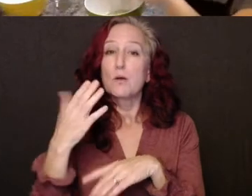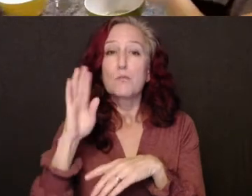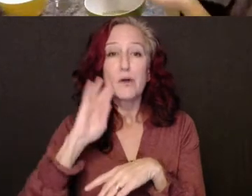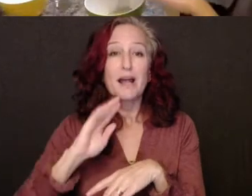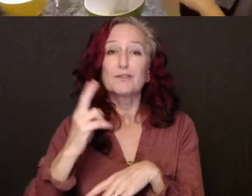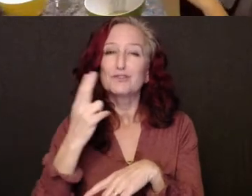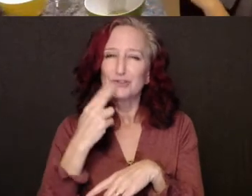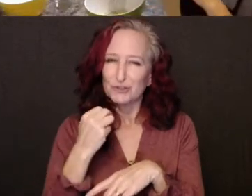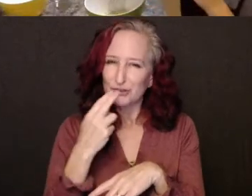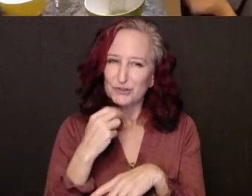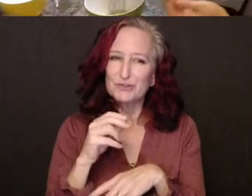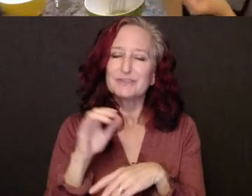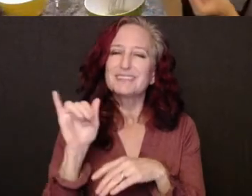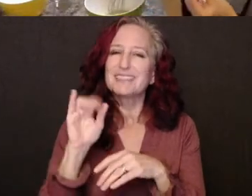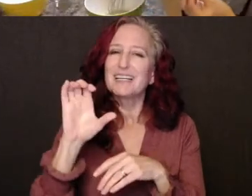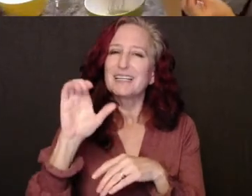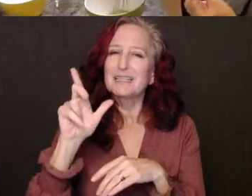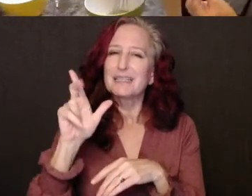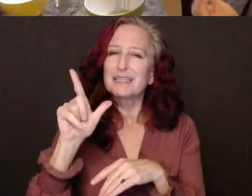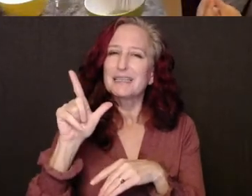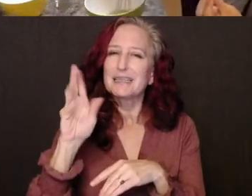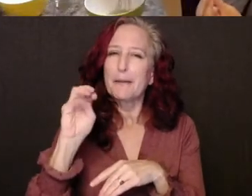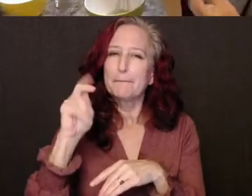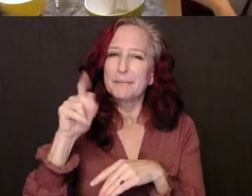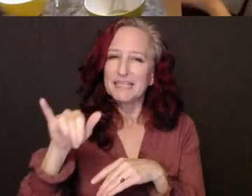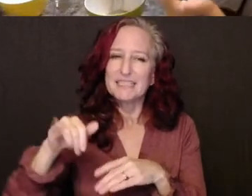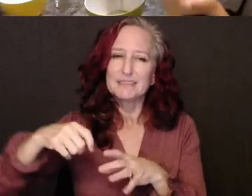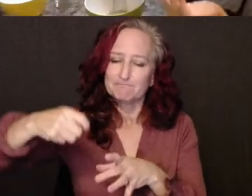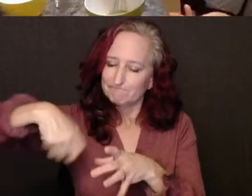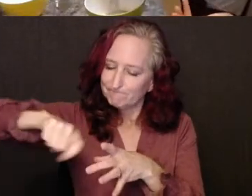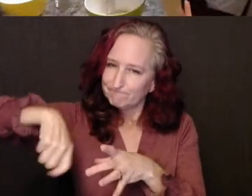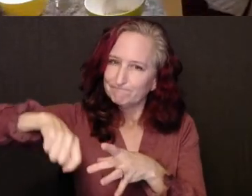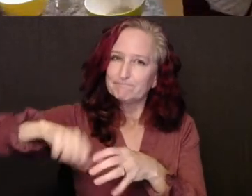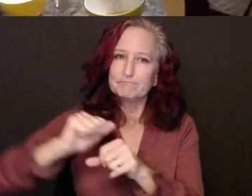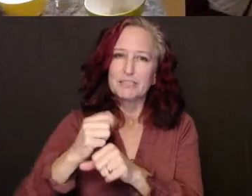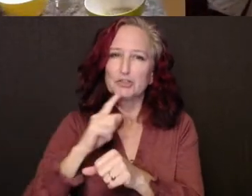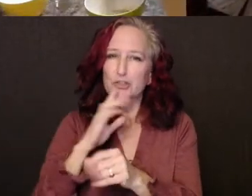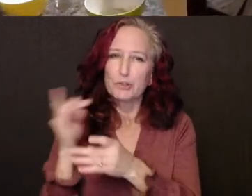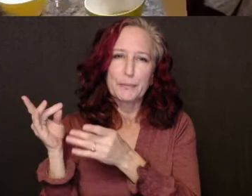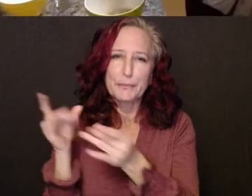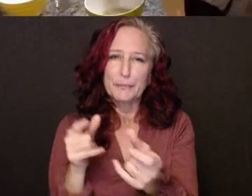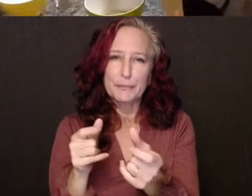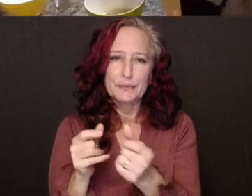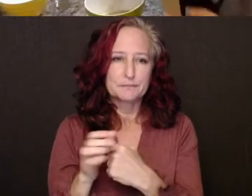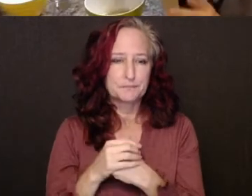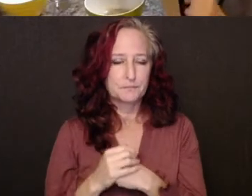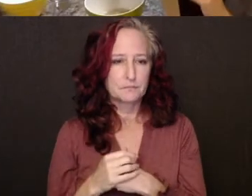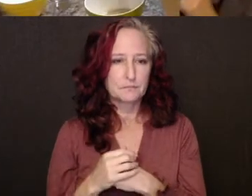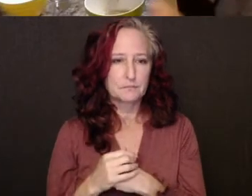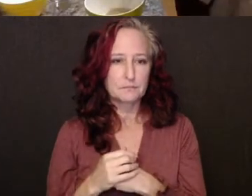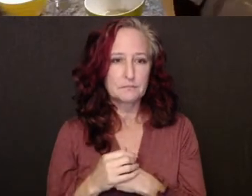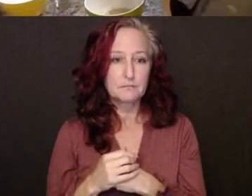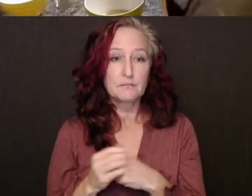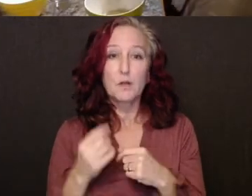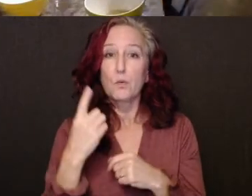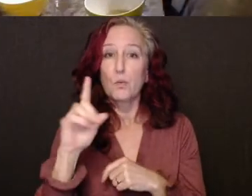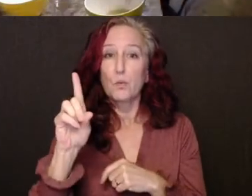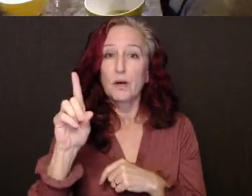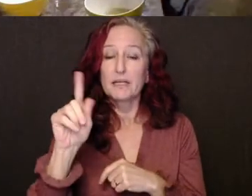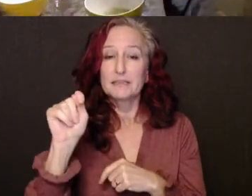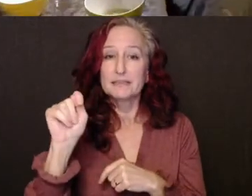sugar to give that warm flavor, to add to the flavor and the color as well. Okay, so I give that a